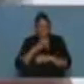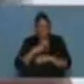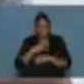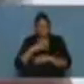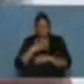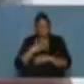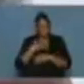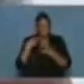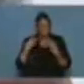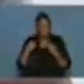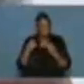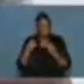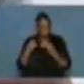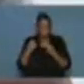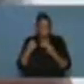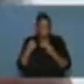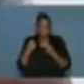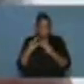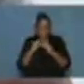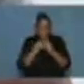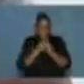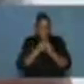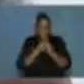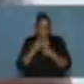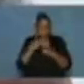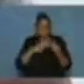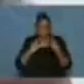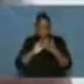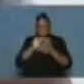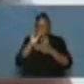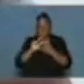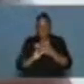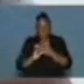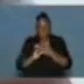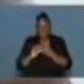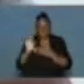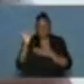strong team for the World Athletics Championships come August 19th to 27th in Budapest.